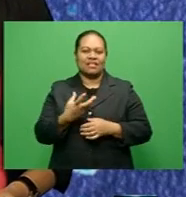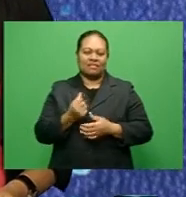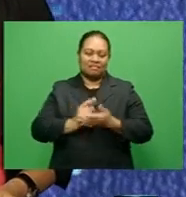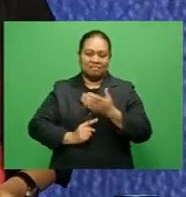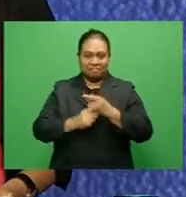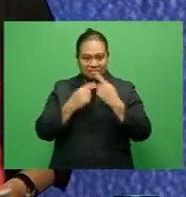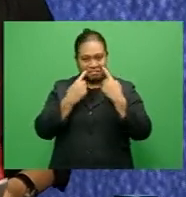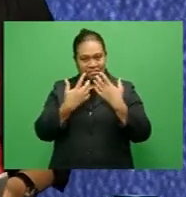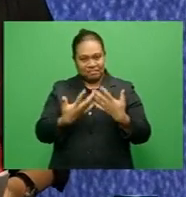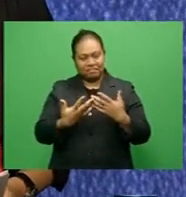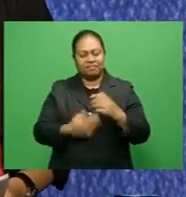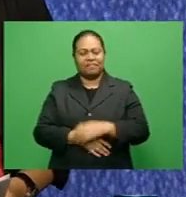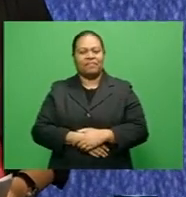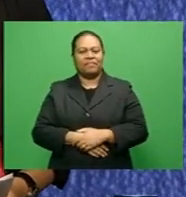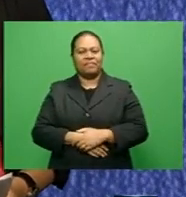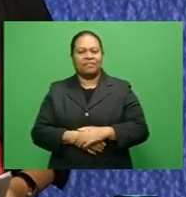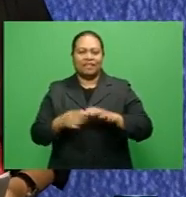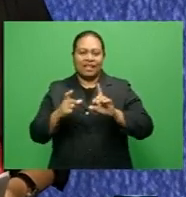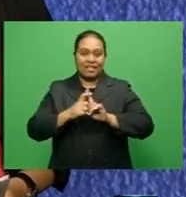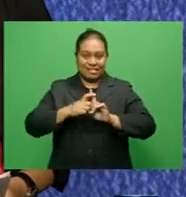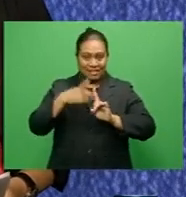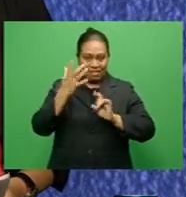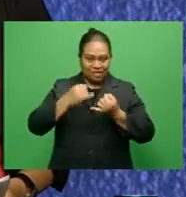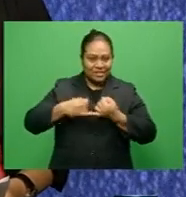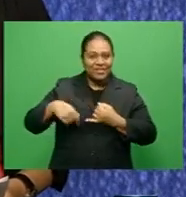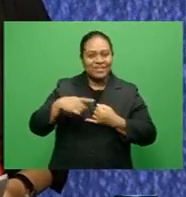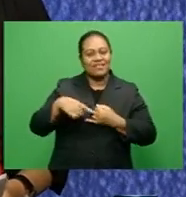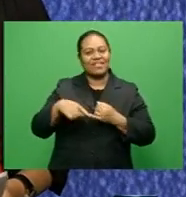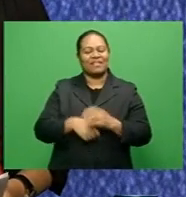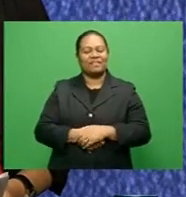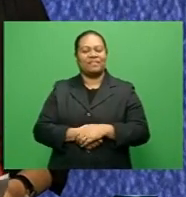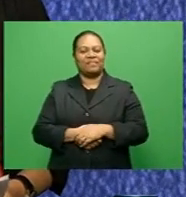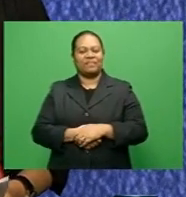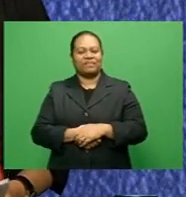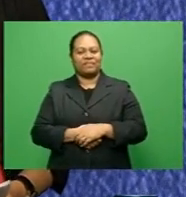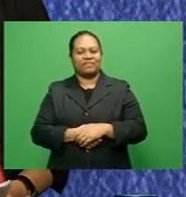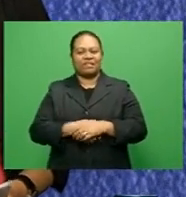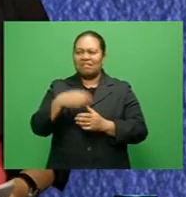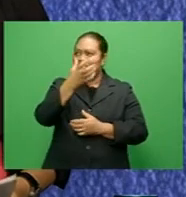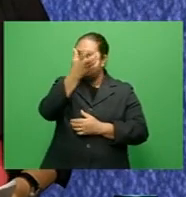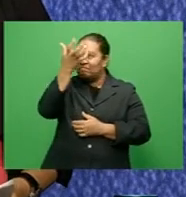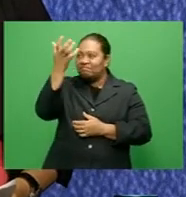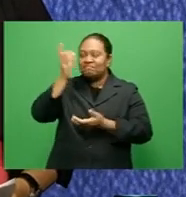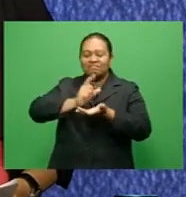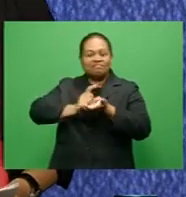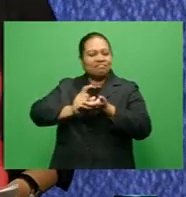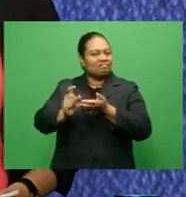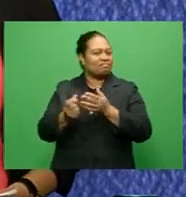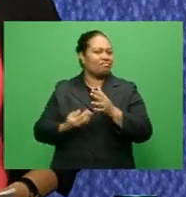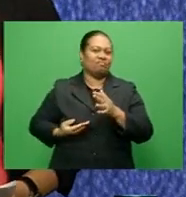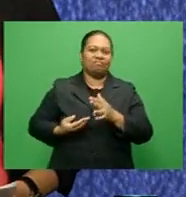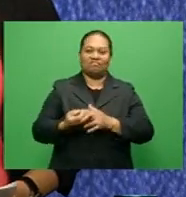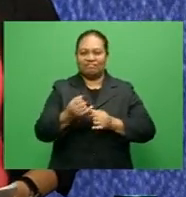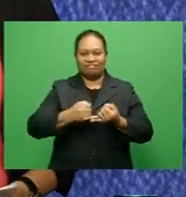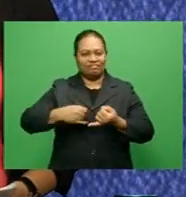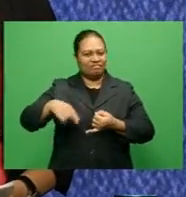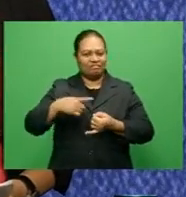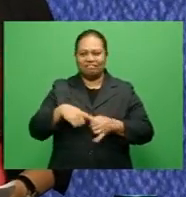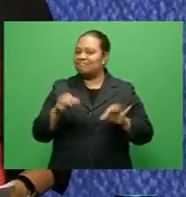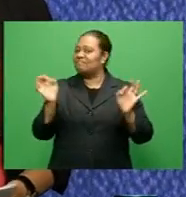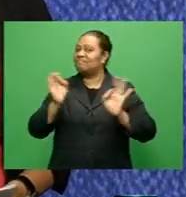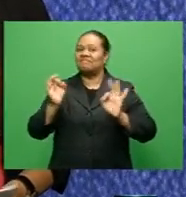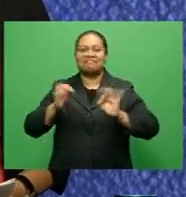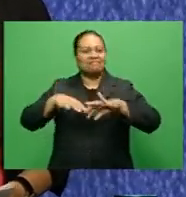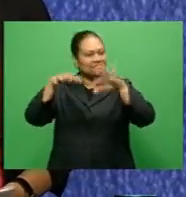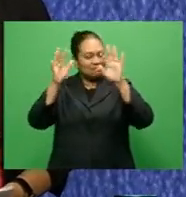heat. Eastwards from Peck Harbour to Suva, clear sunny skies was throughout the corridor. There is no sign of